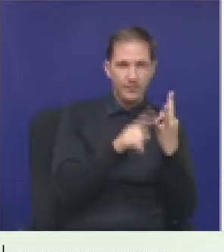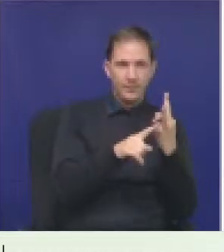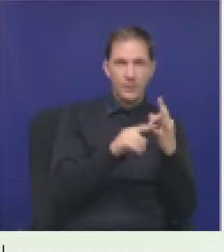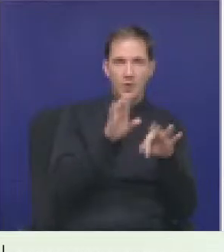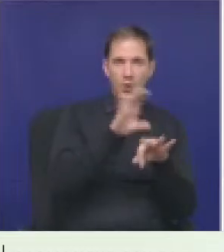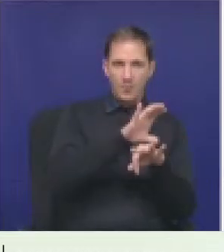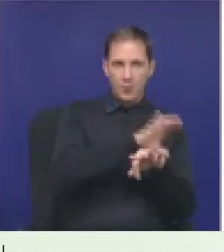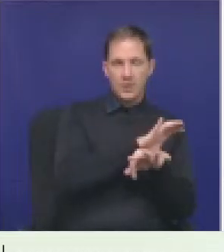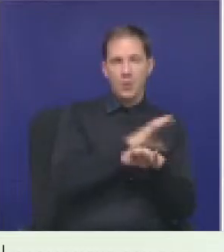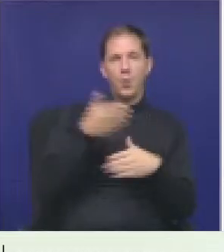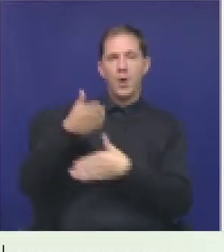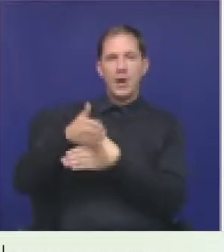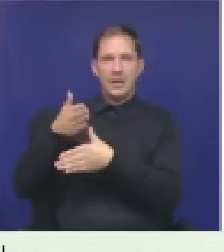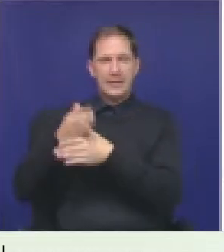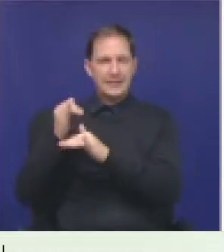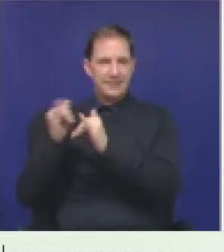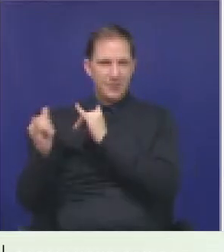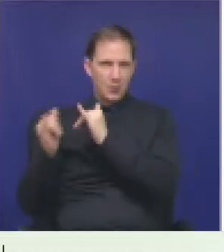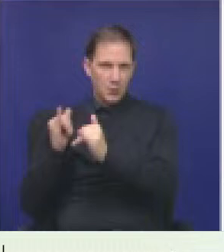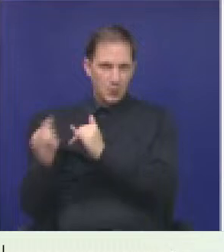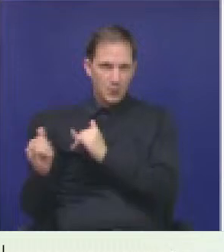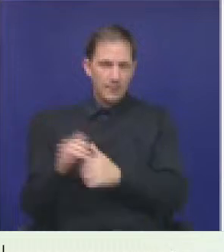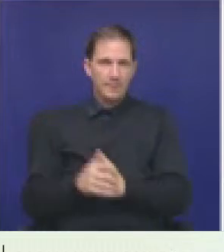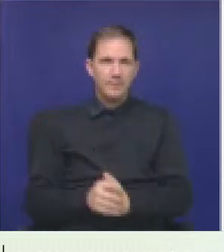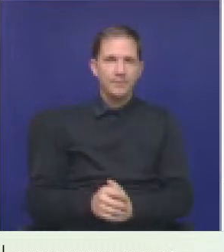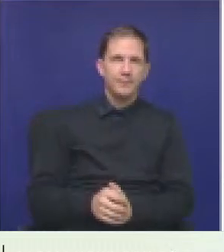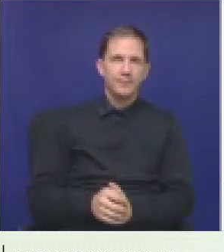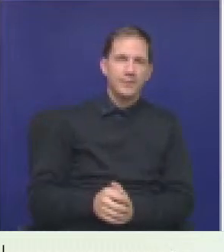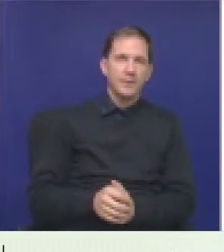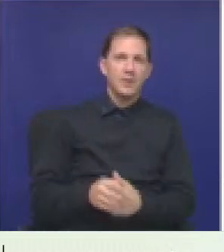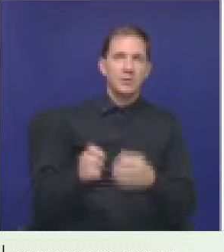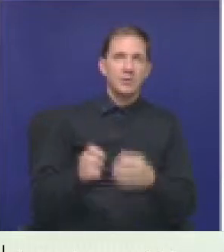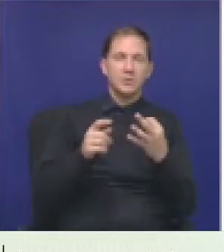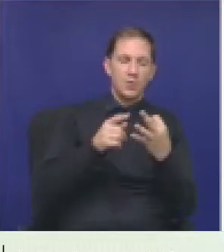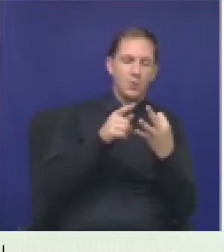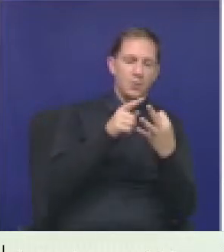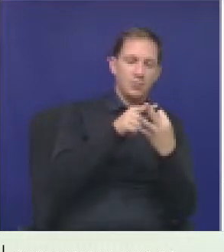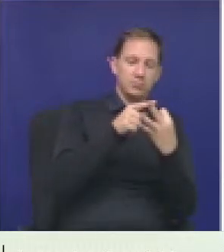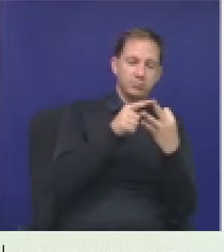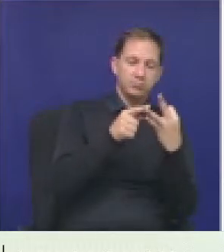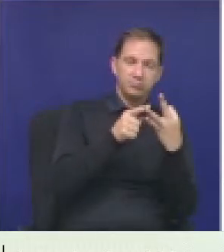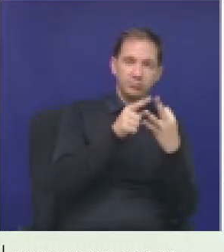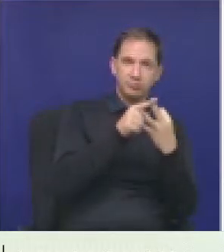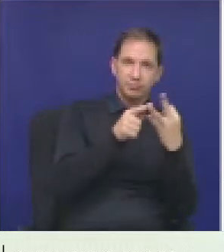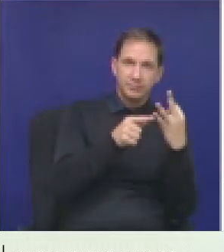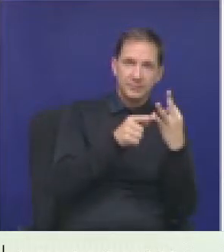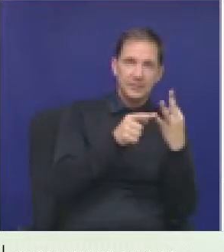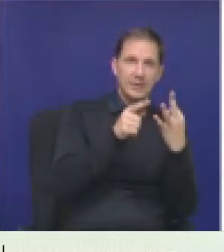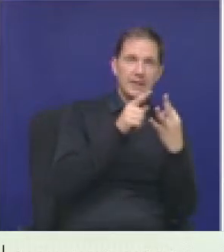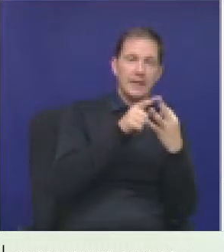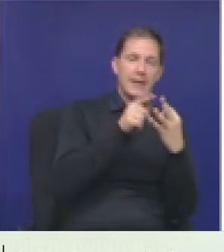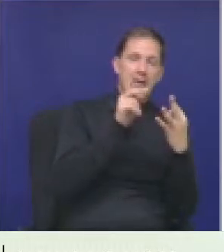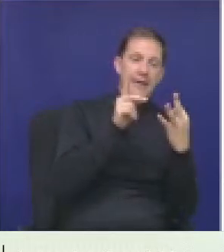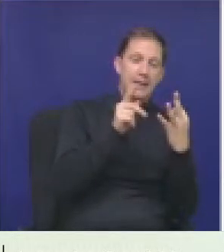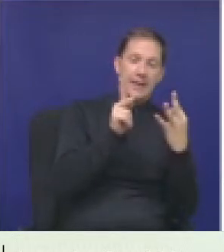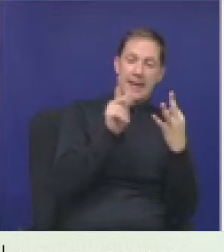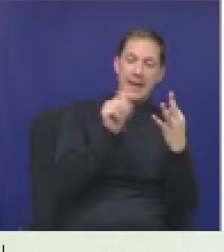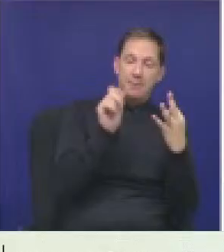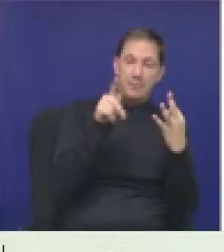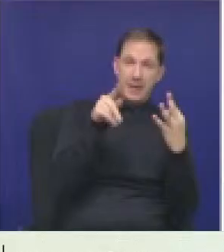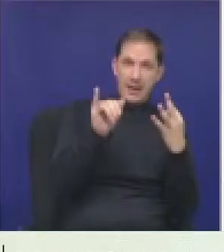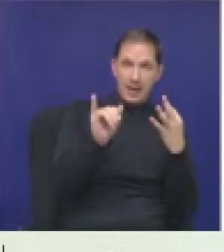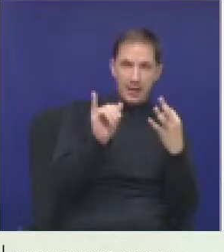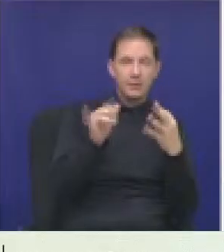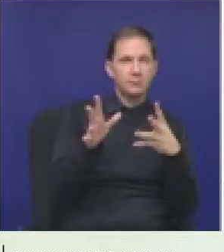web interviews. While the KATI and the KWI saw slow adoption, KAPI significantly reduced data